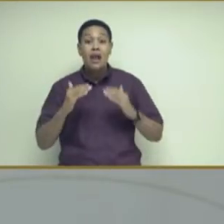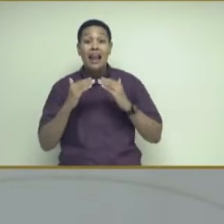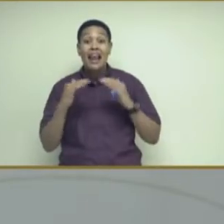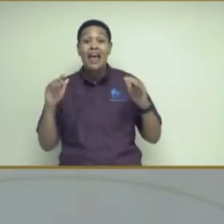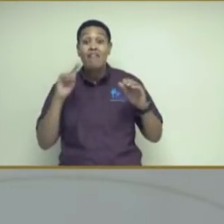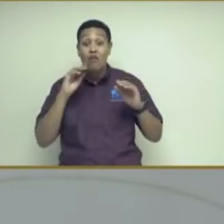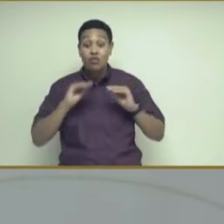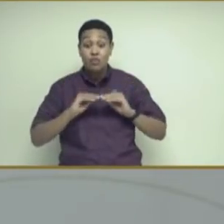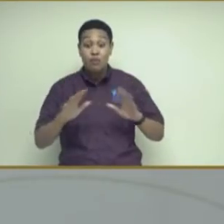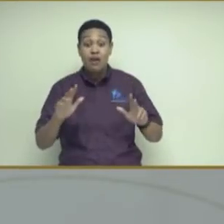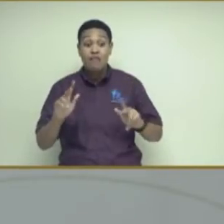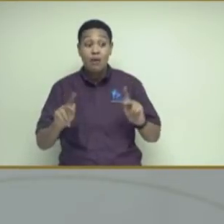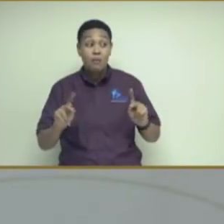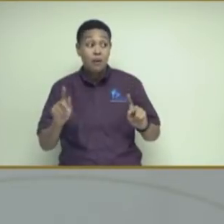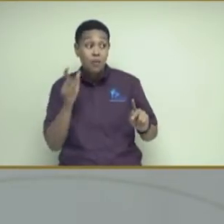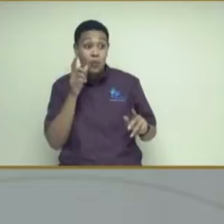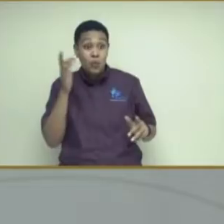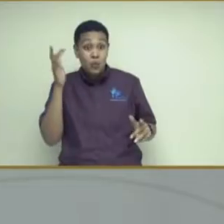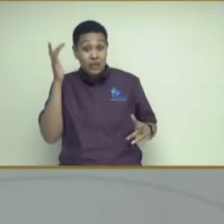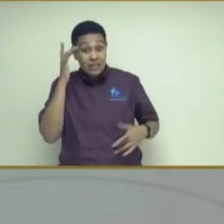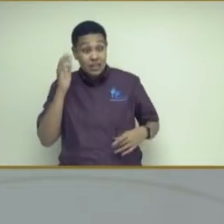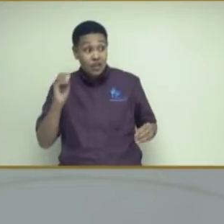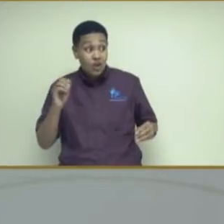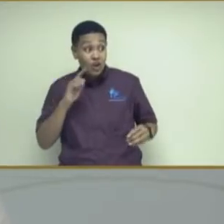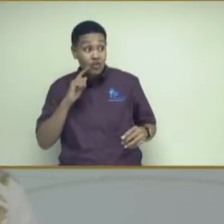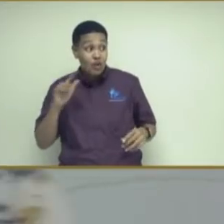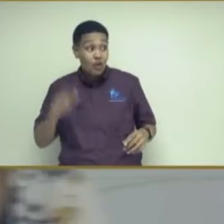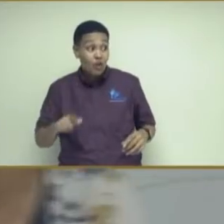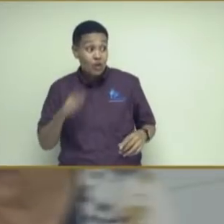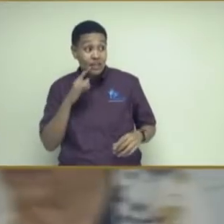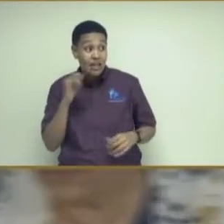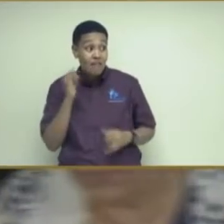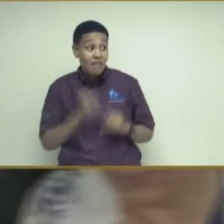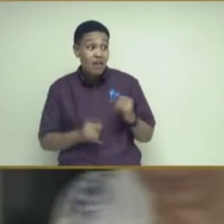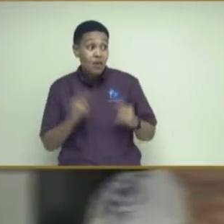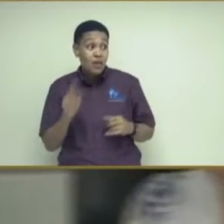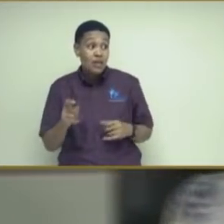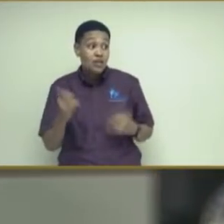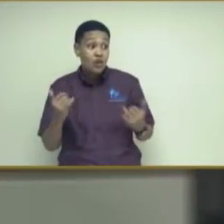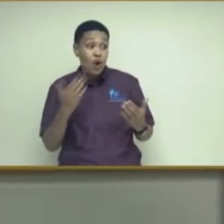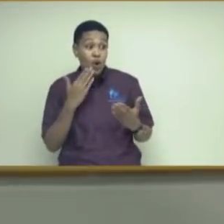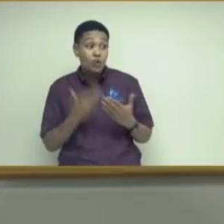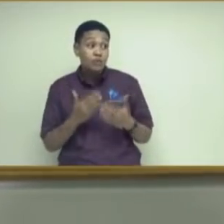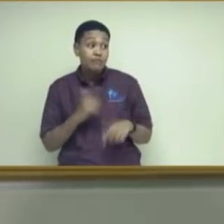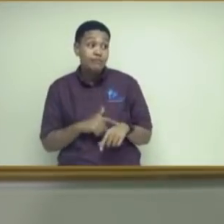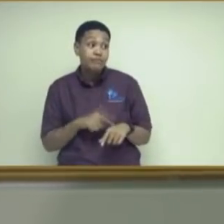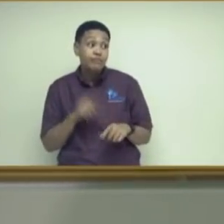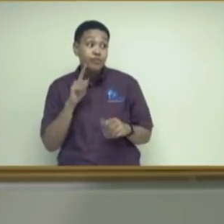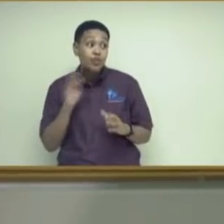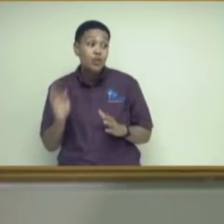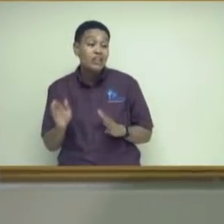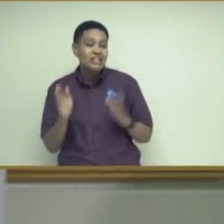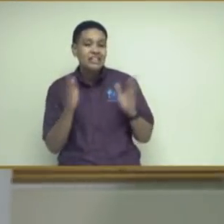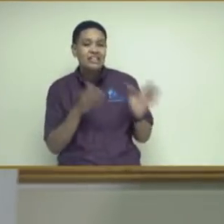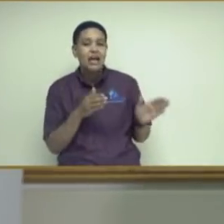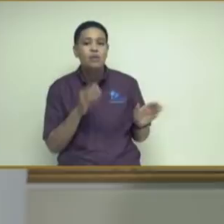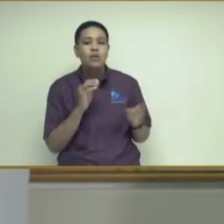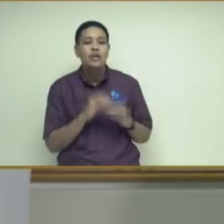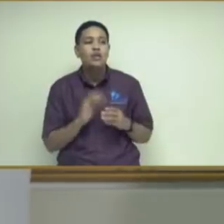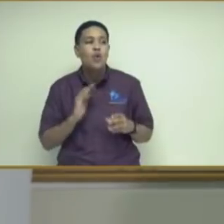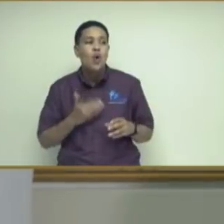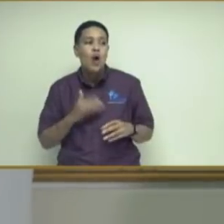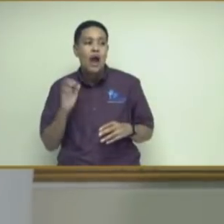low. Let me just say, you did say this was the final question. So this is a good place to segue into